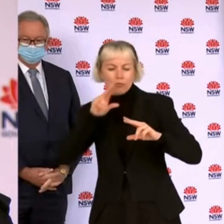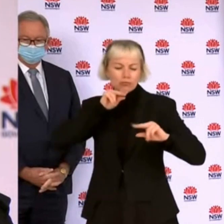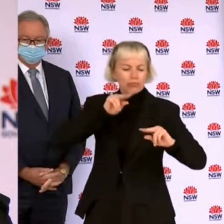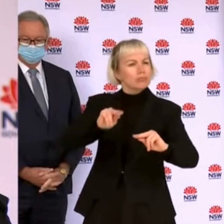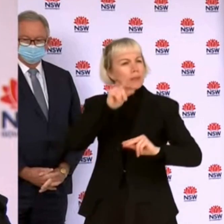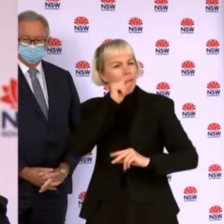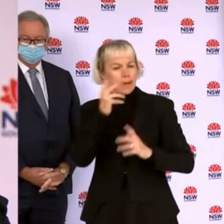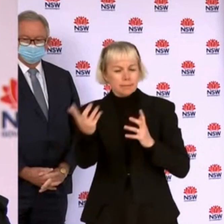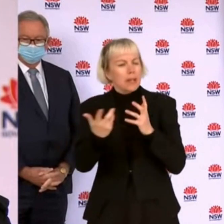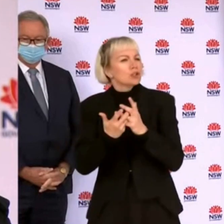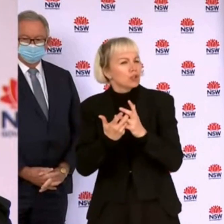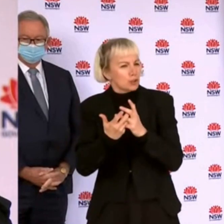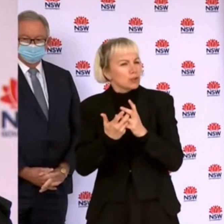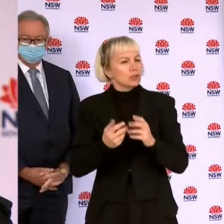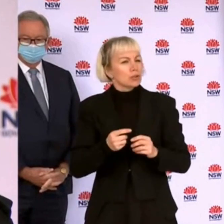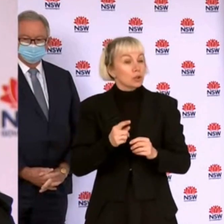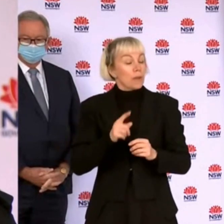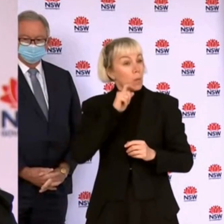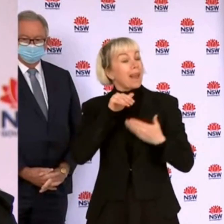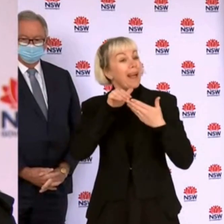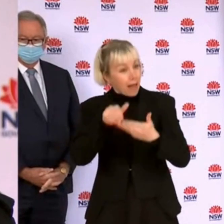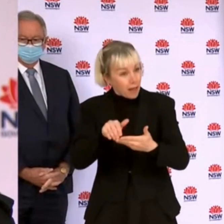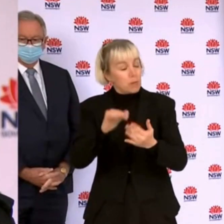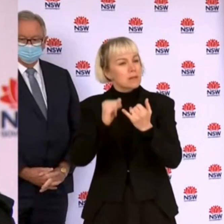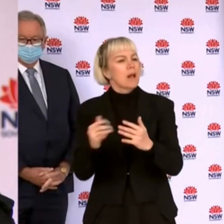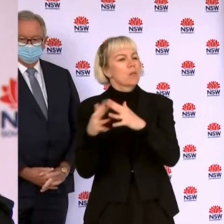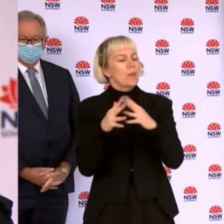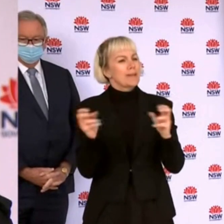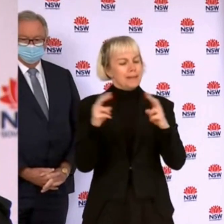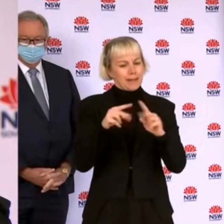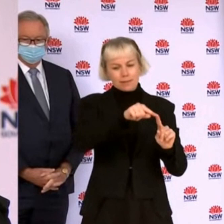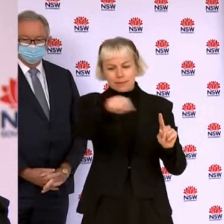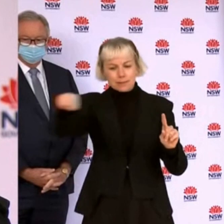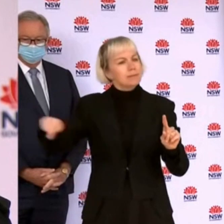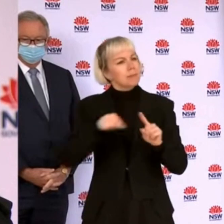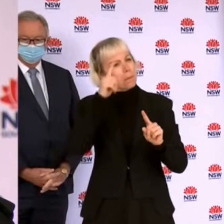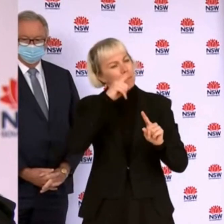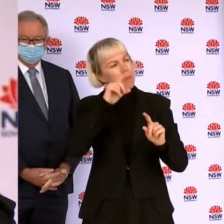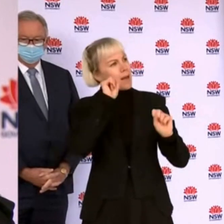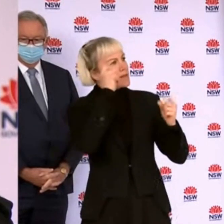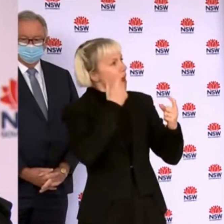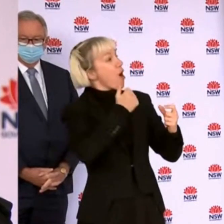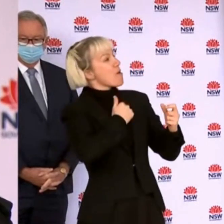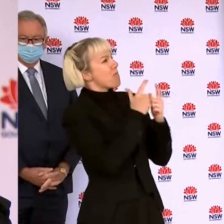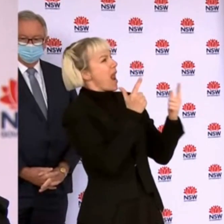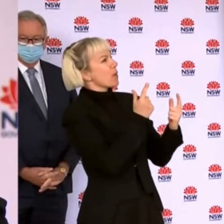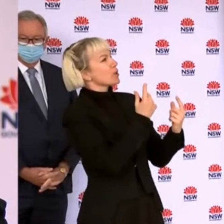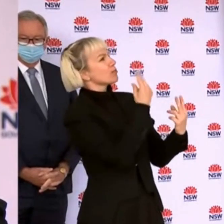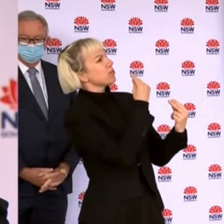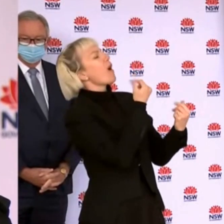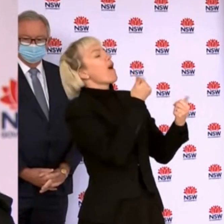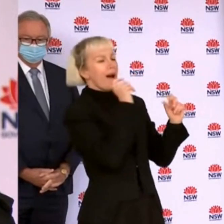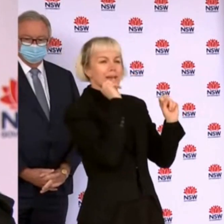want you to understand the health orders, understand how the health orders can protect you, your family,